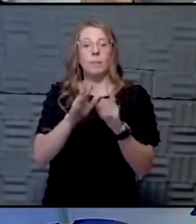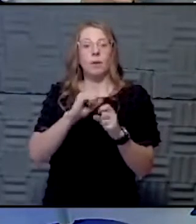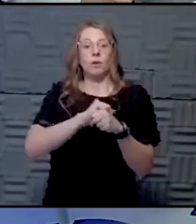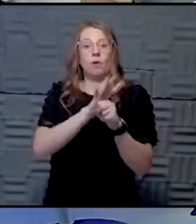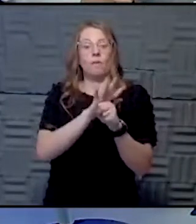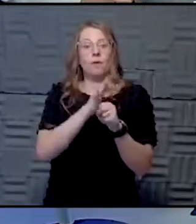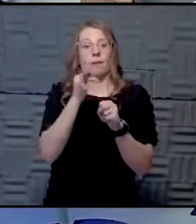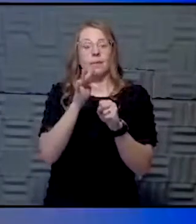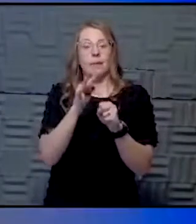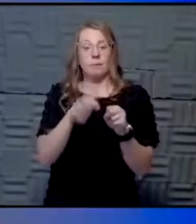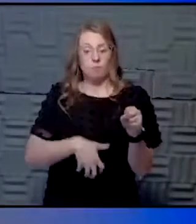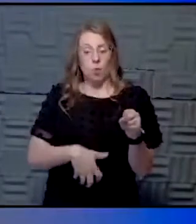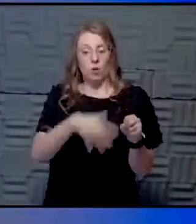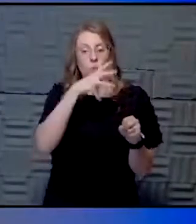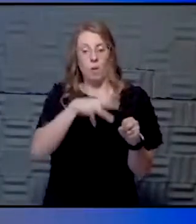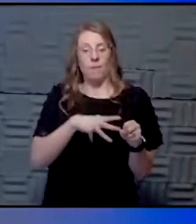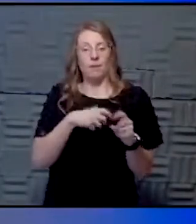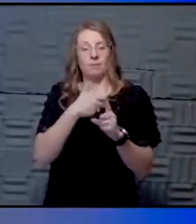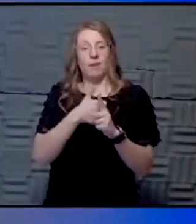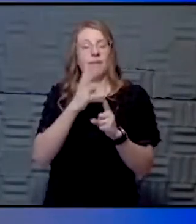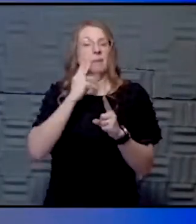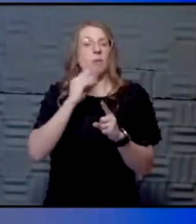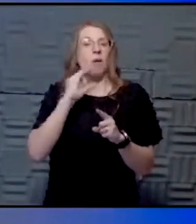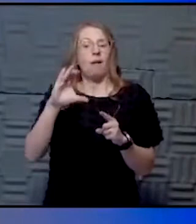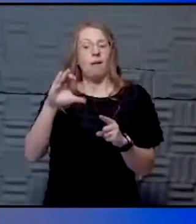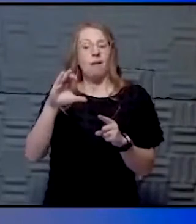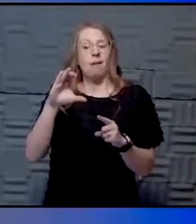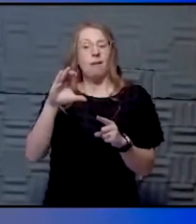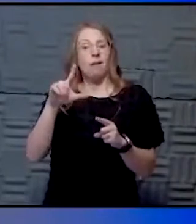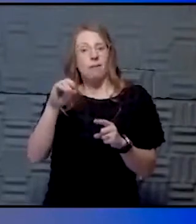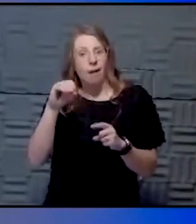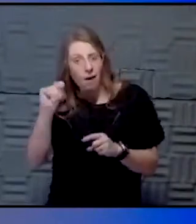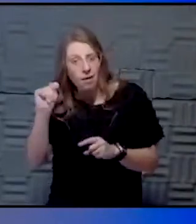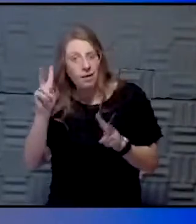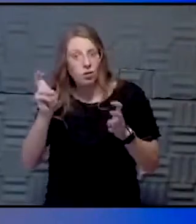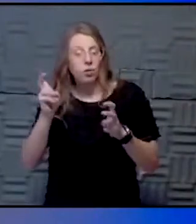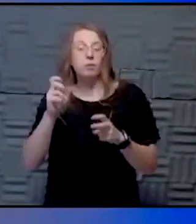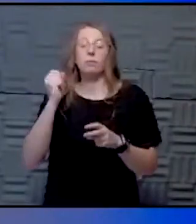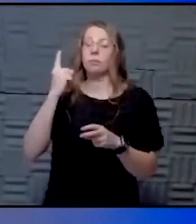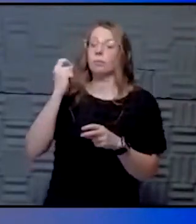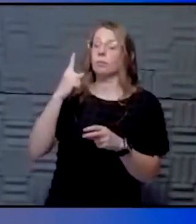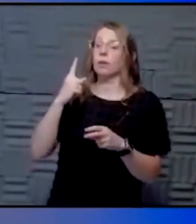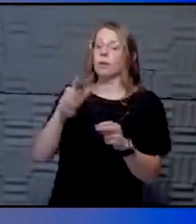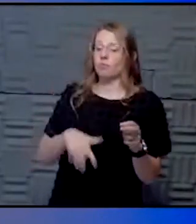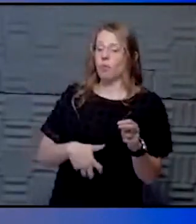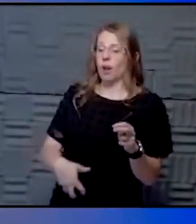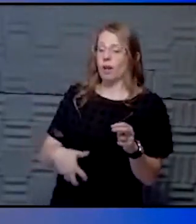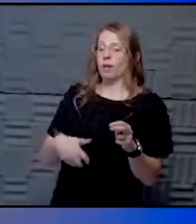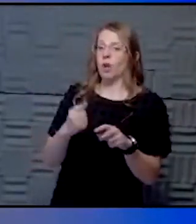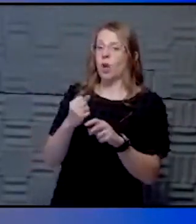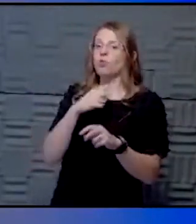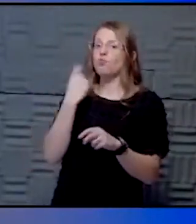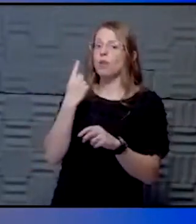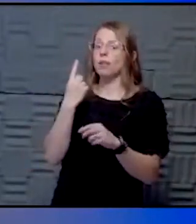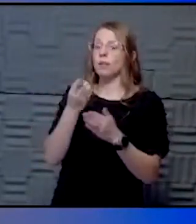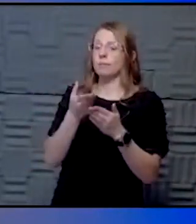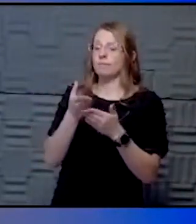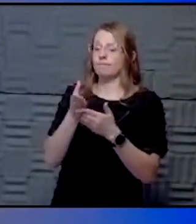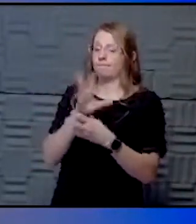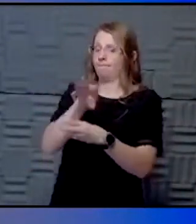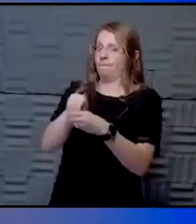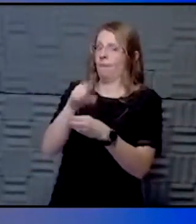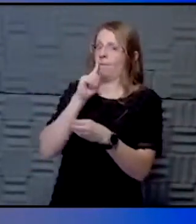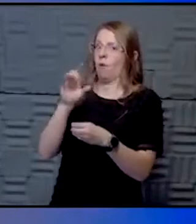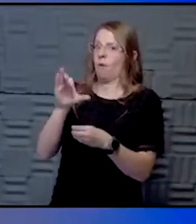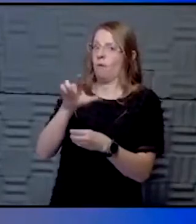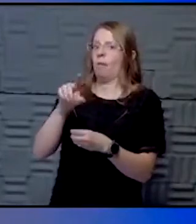clotting issues? So we know that pregnancy in and of itself is a risk factor for clotting issues. So